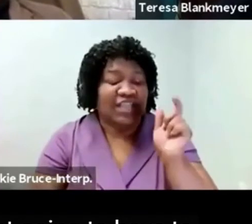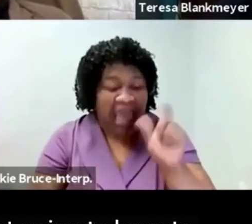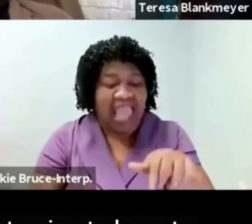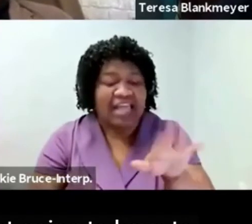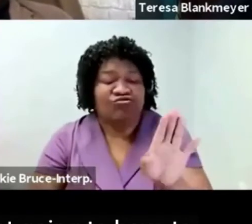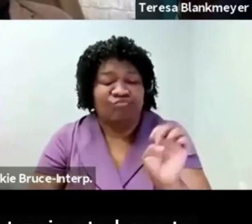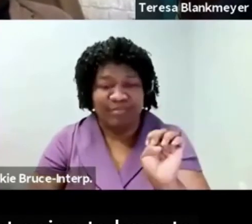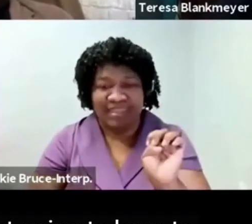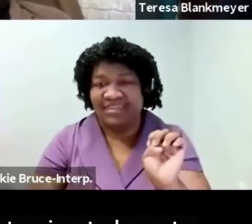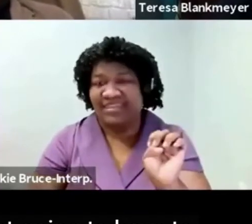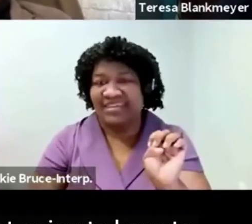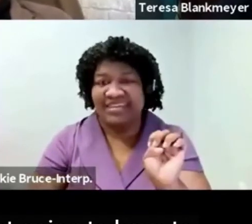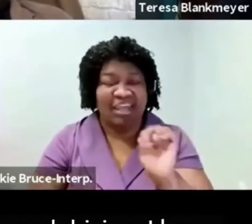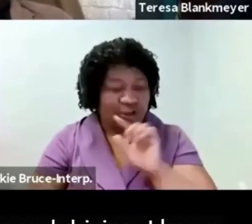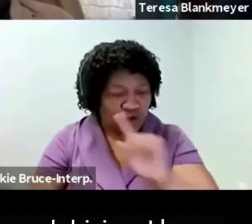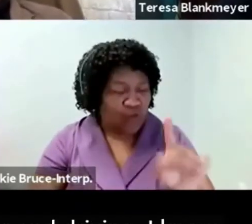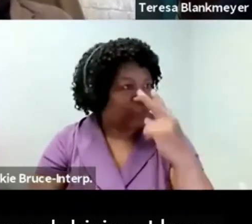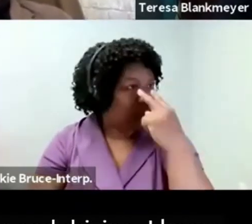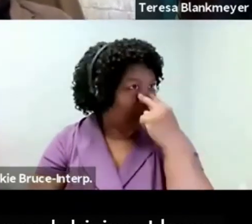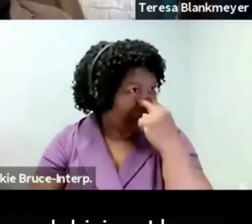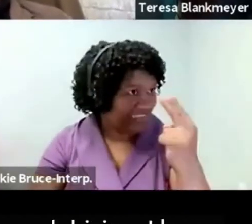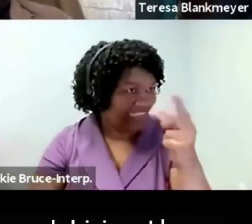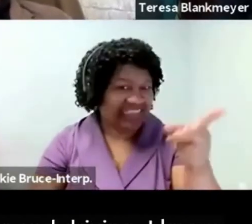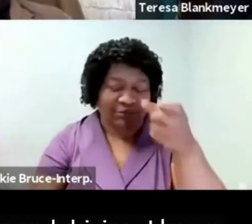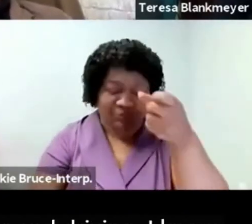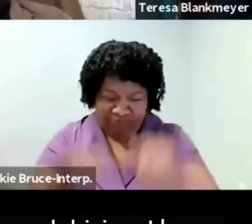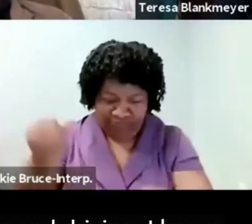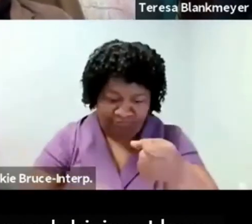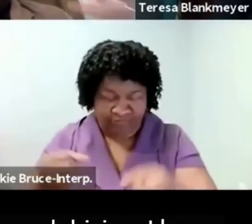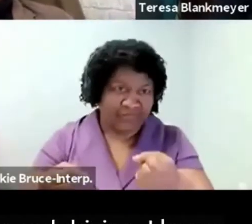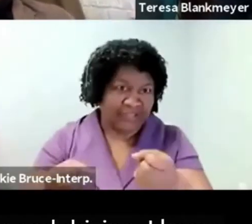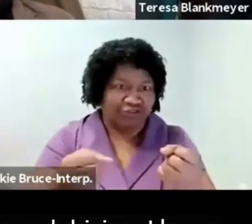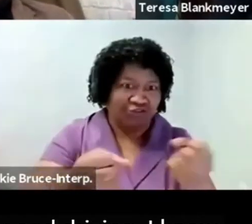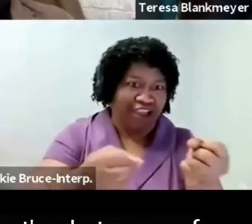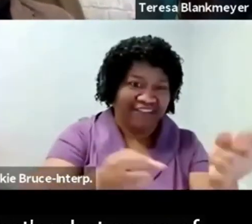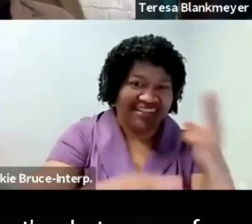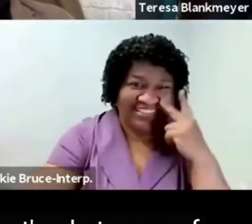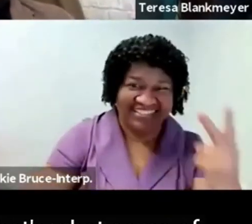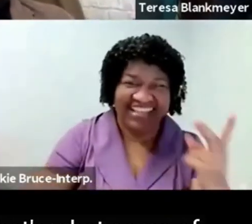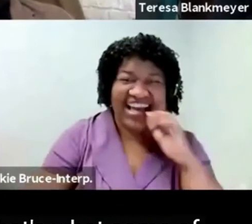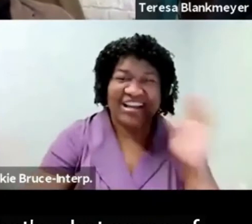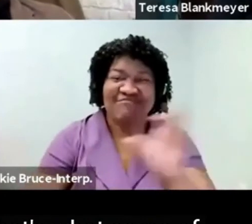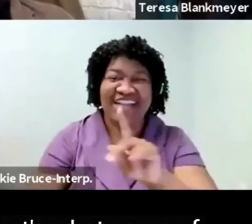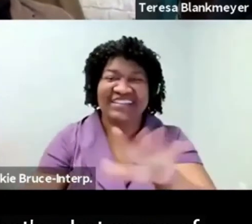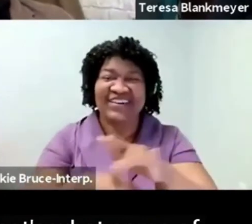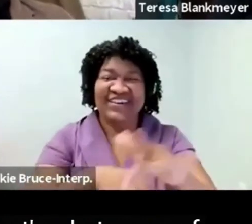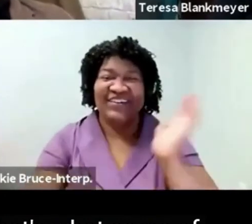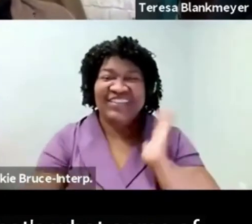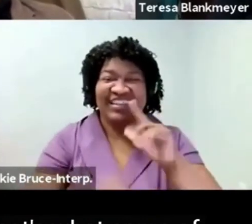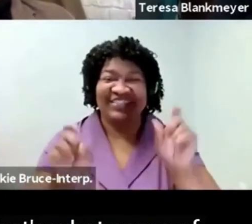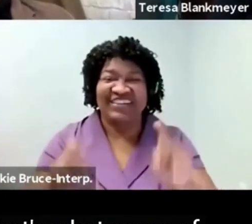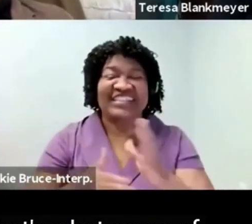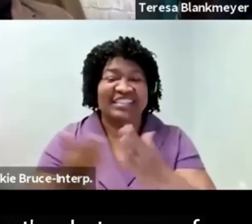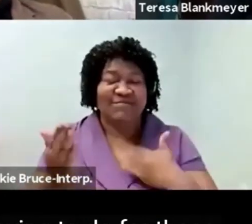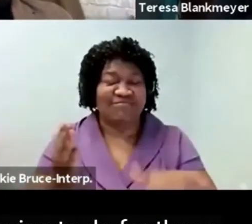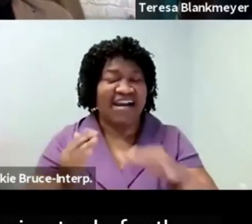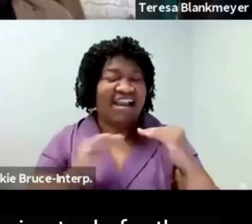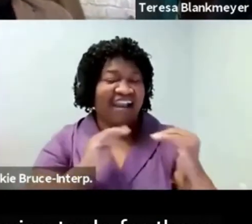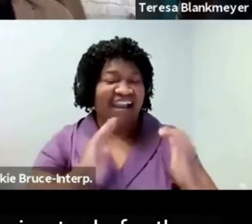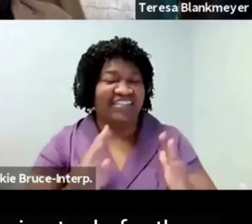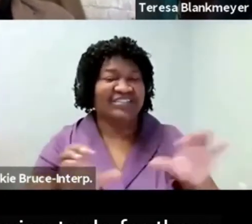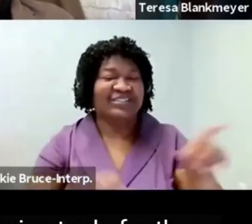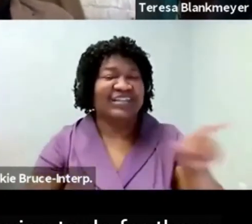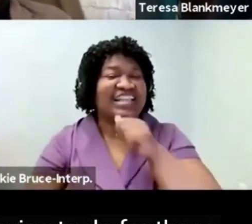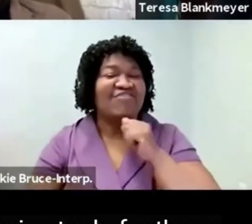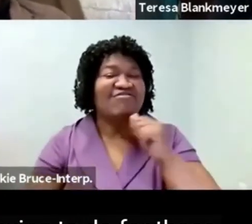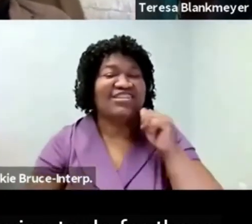be, going to see someone, getting in a car and driving. And I know, going back to your earlier question, that's what some of my colleagues that were in the Arizona